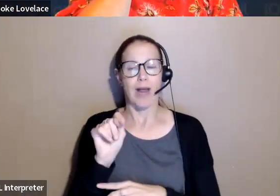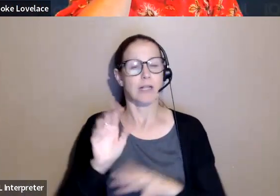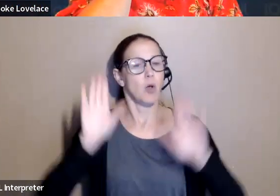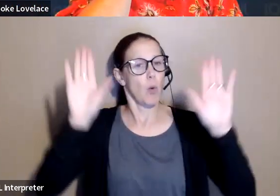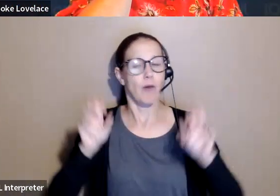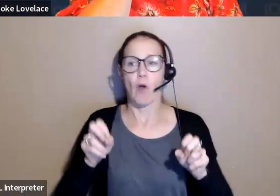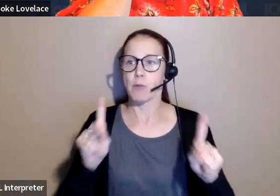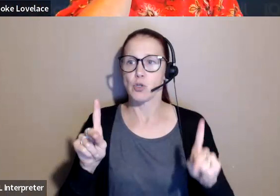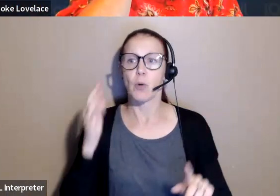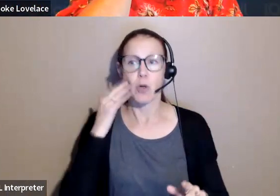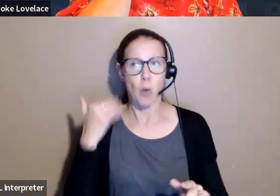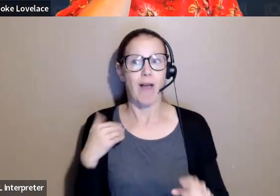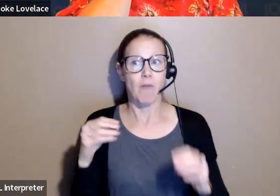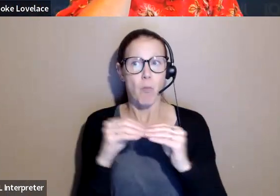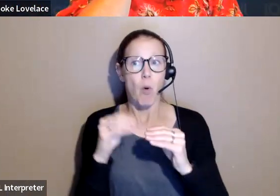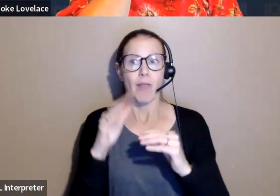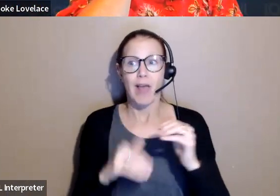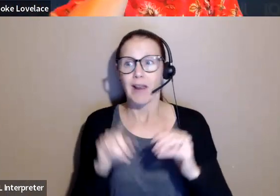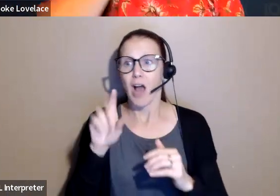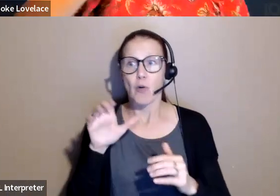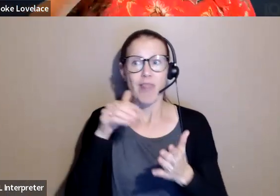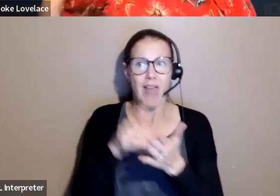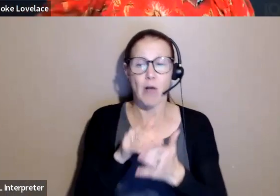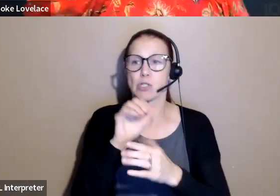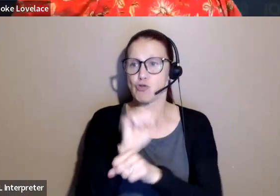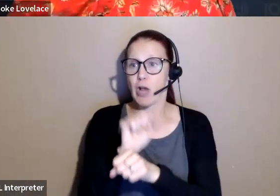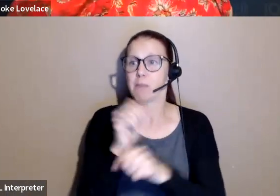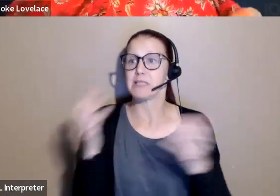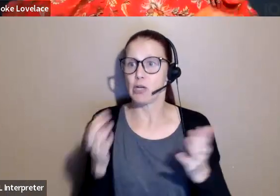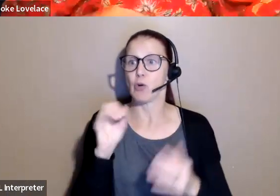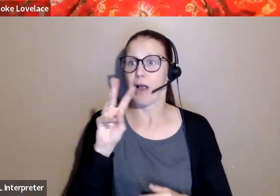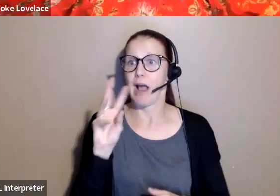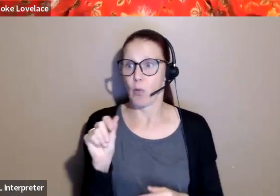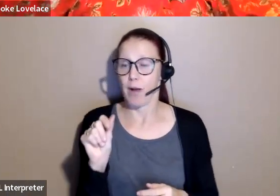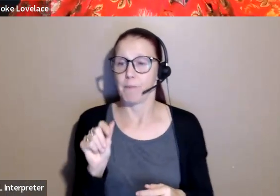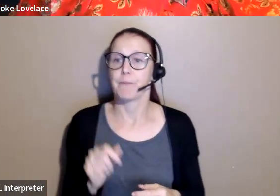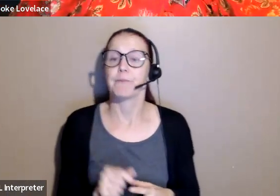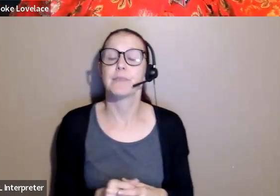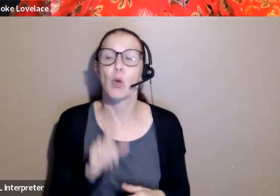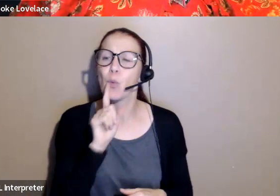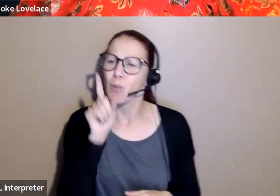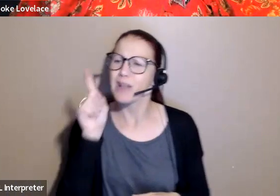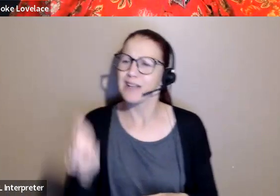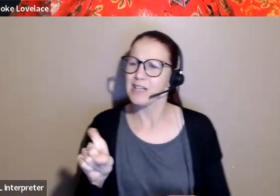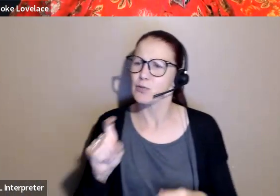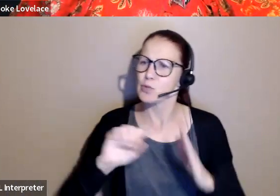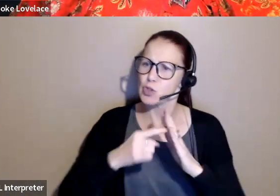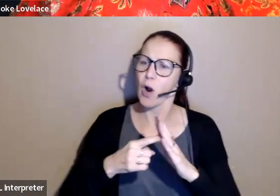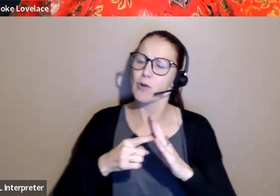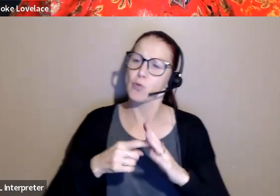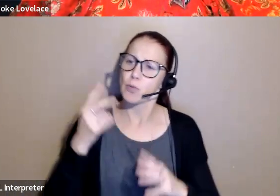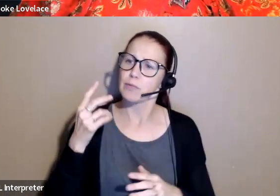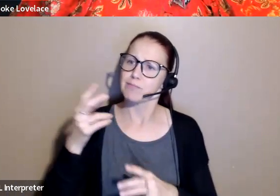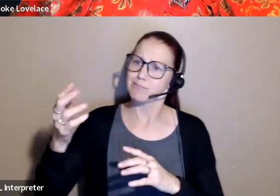over 100,000 jobs right now in Iowa. And we really need to start looking at people with disabilities to